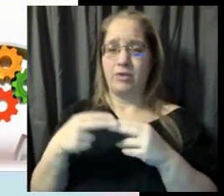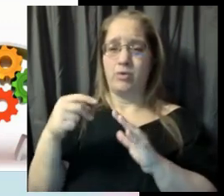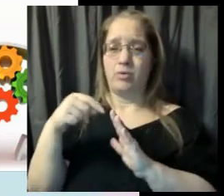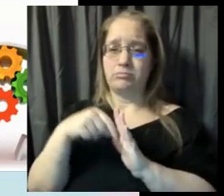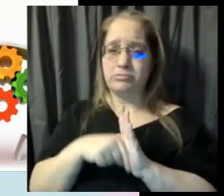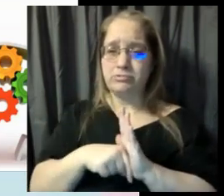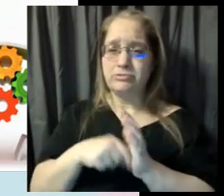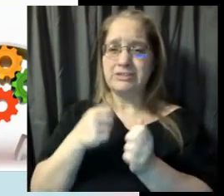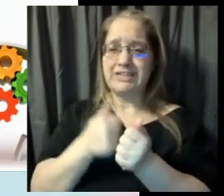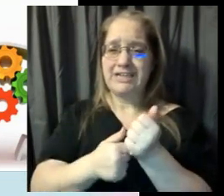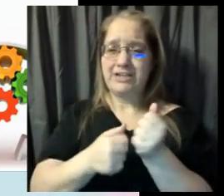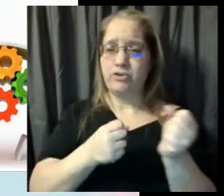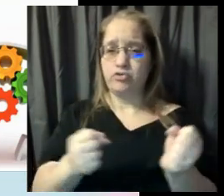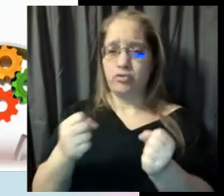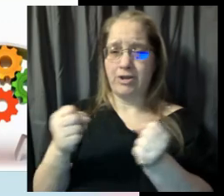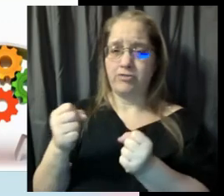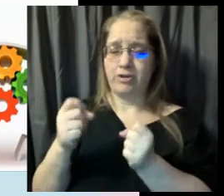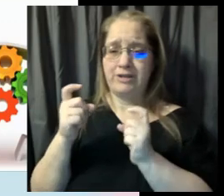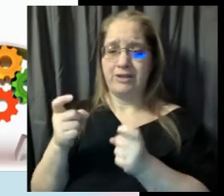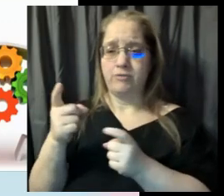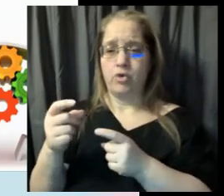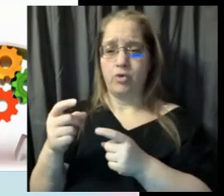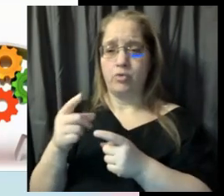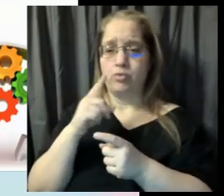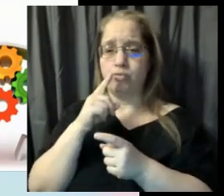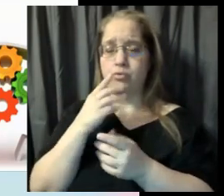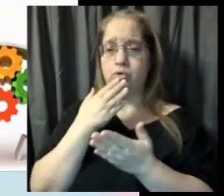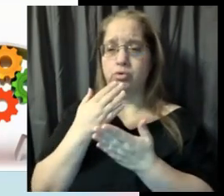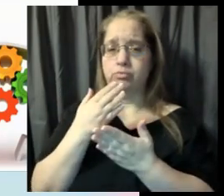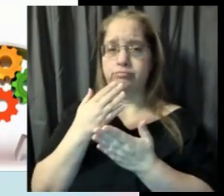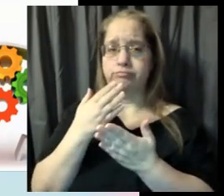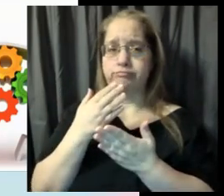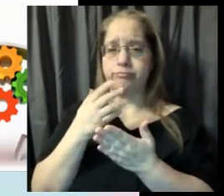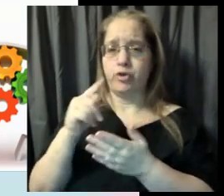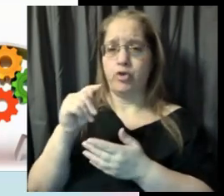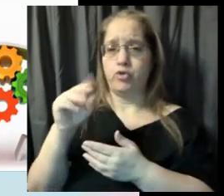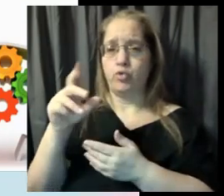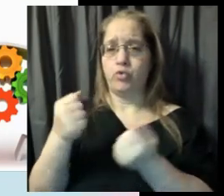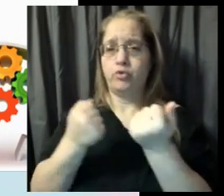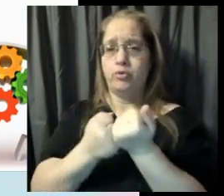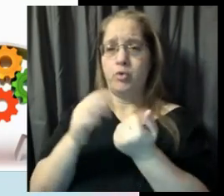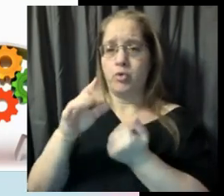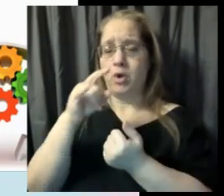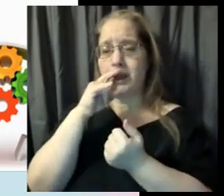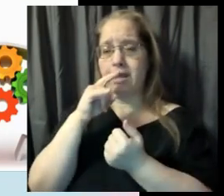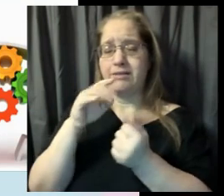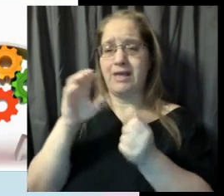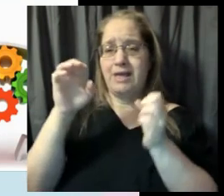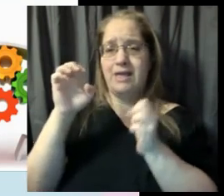into each of these strategies to give you practical tools for supporting your child's growth in executive functioning at home.